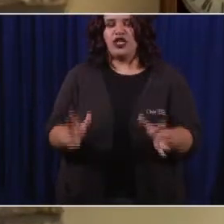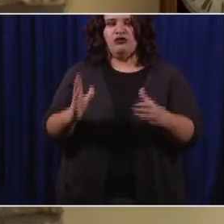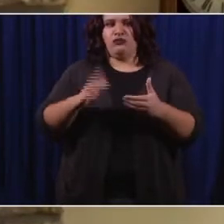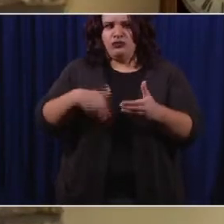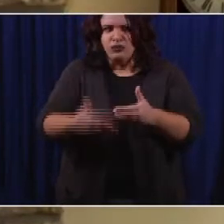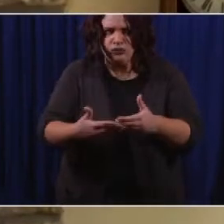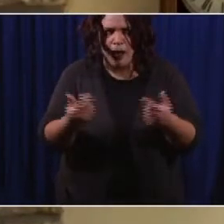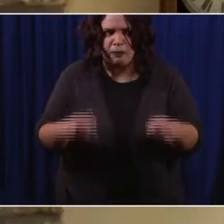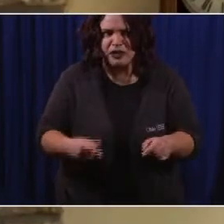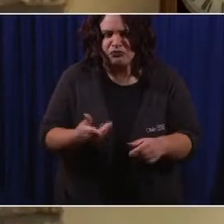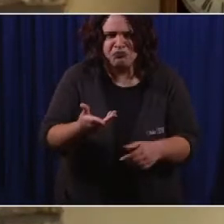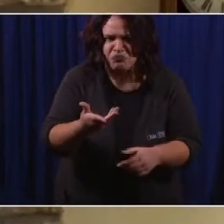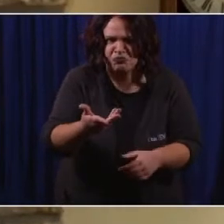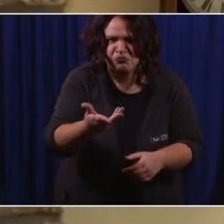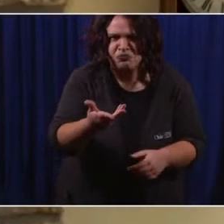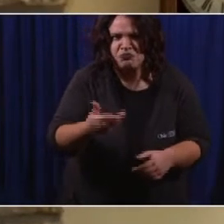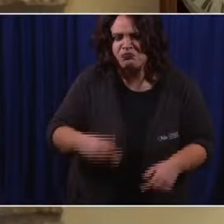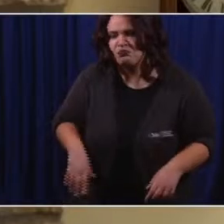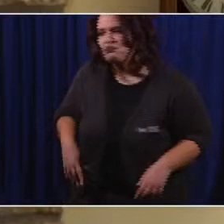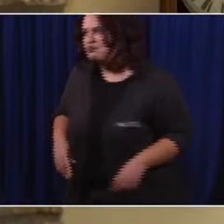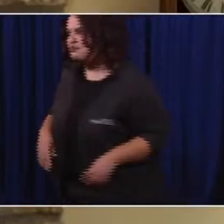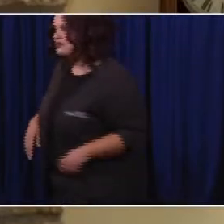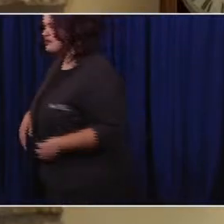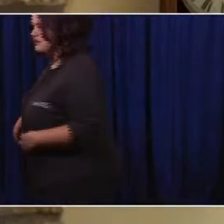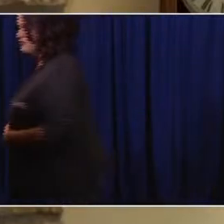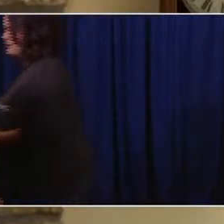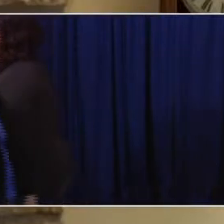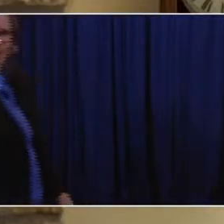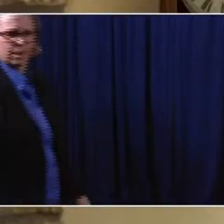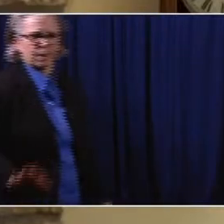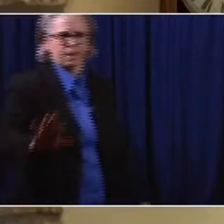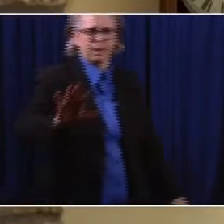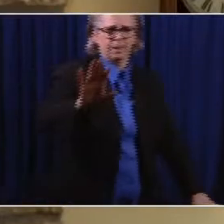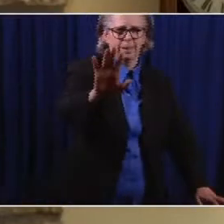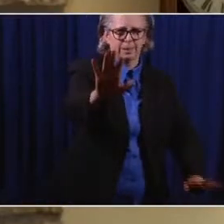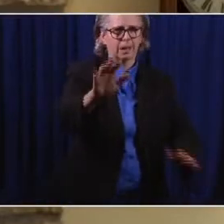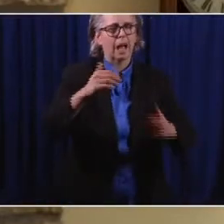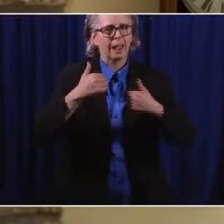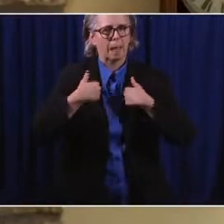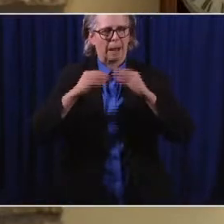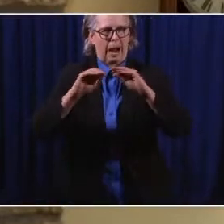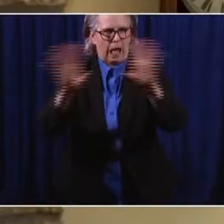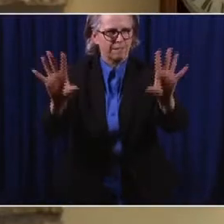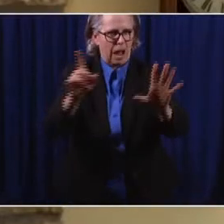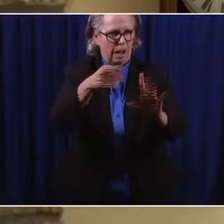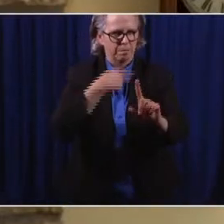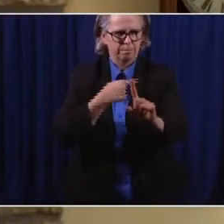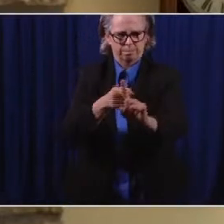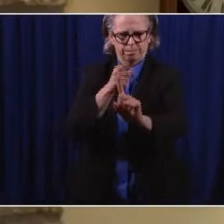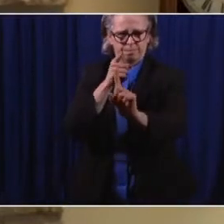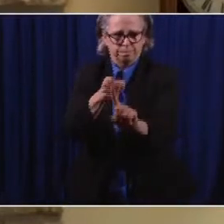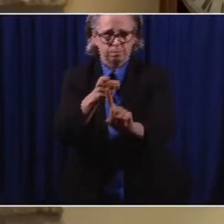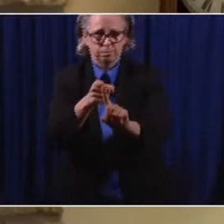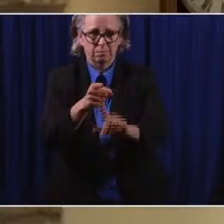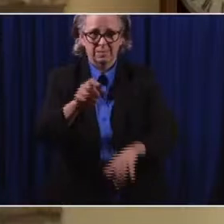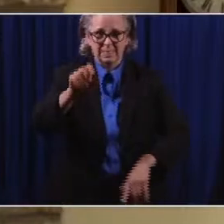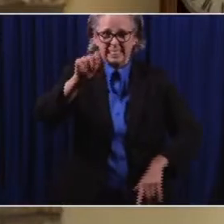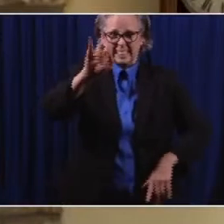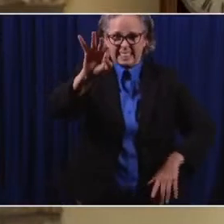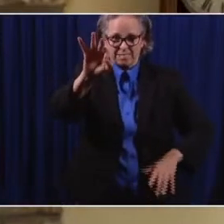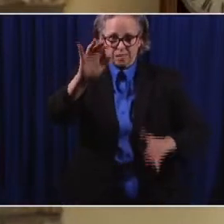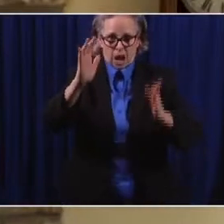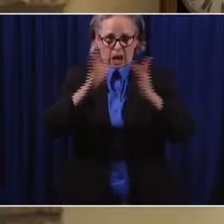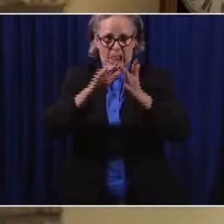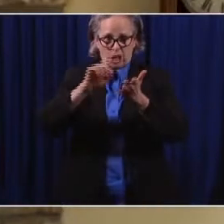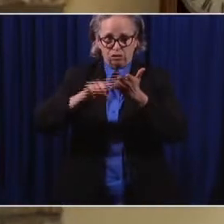I said, or what I meant to say, was I was not aware of that going on. On two occasions, I have